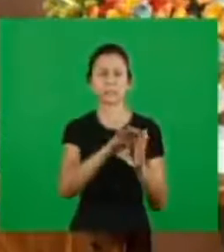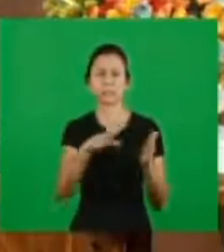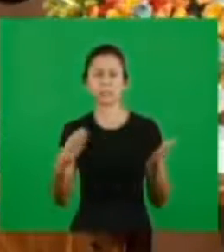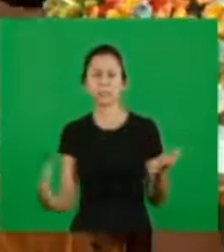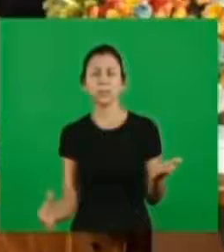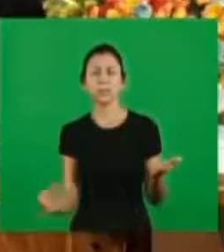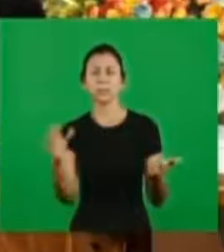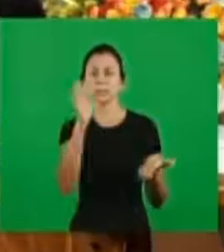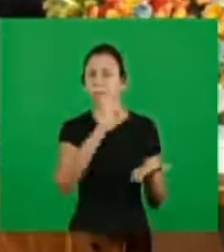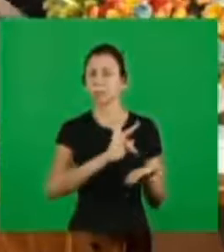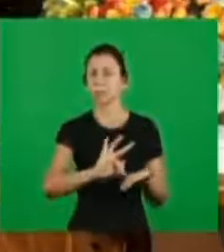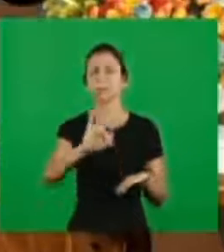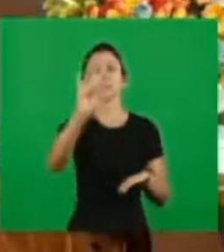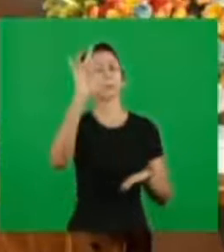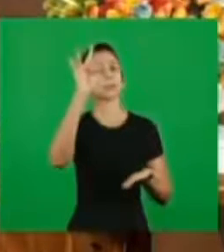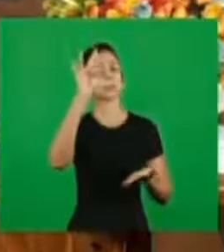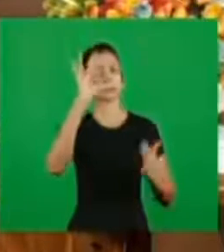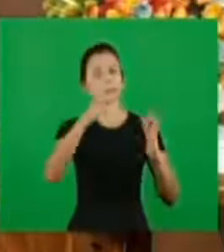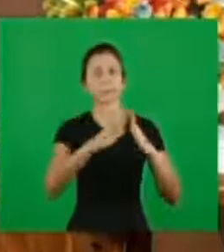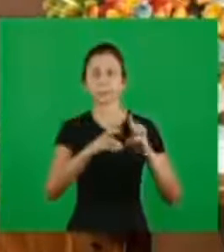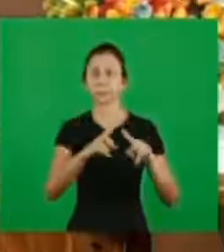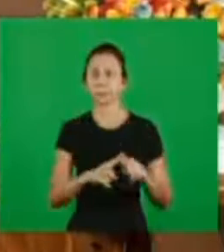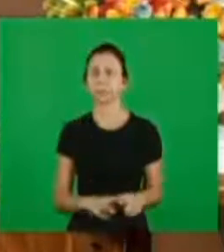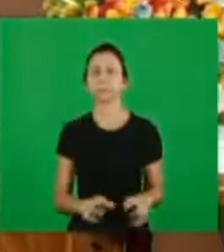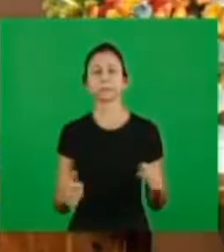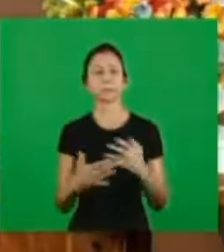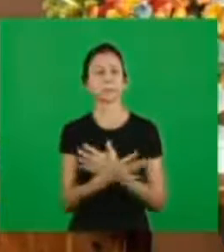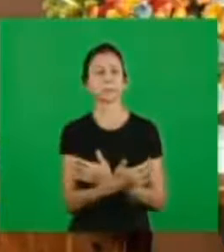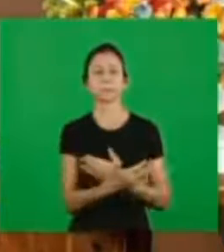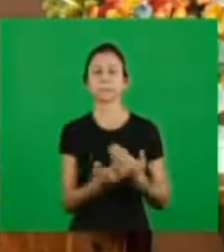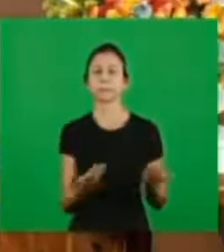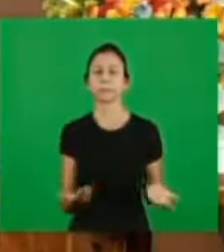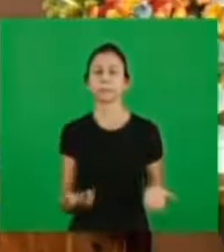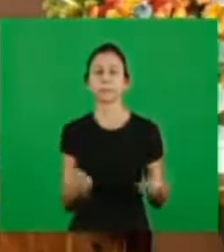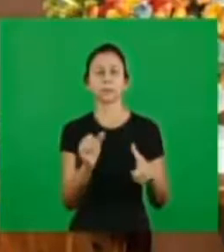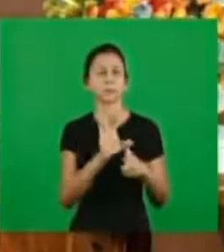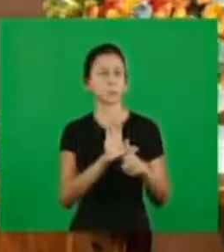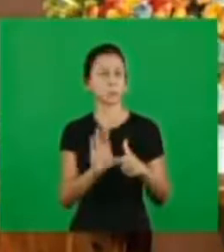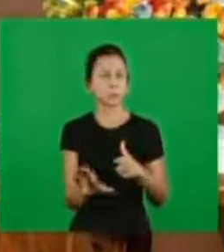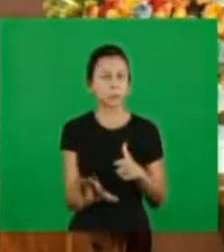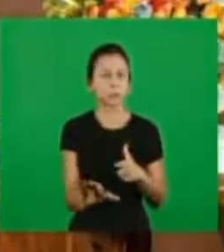there were the church of Thessalonica, and the church of the city of